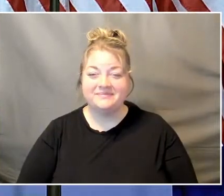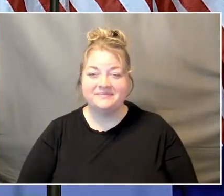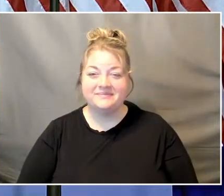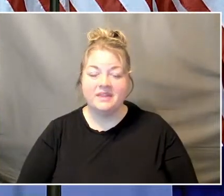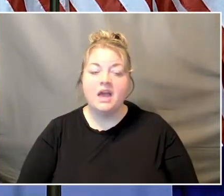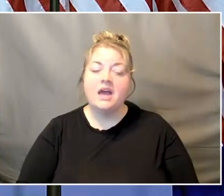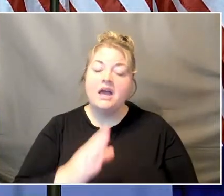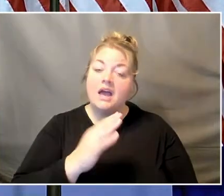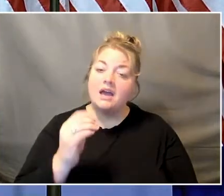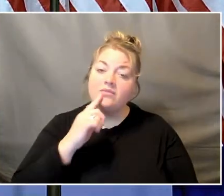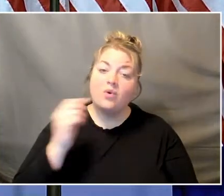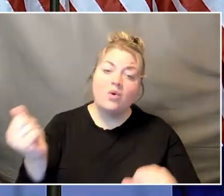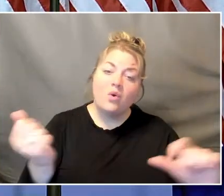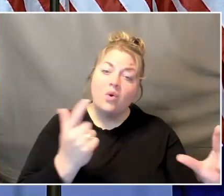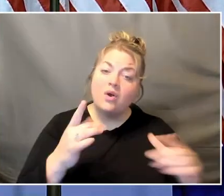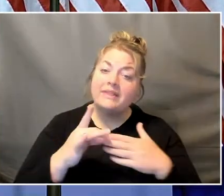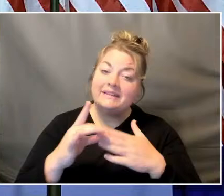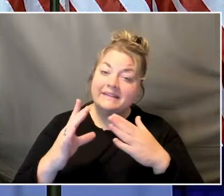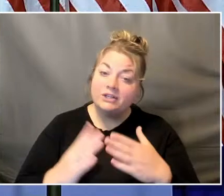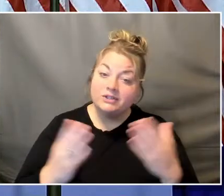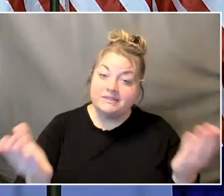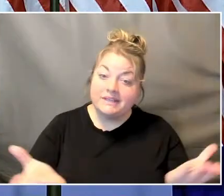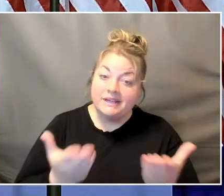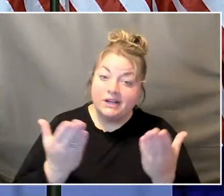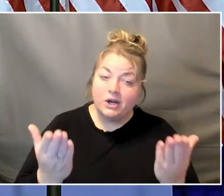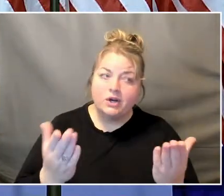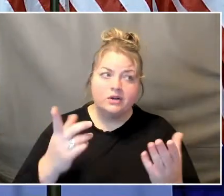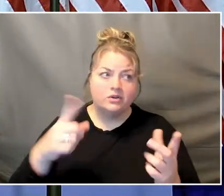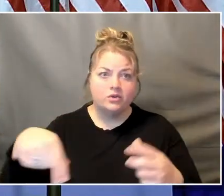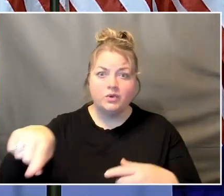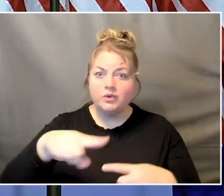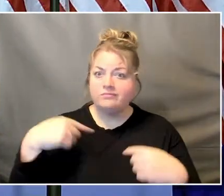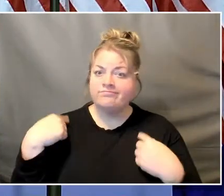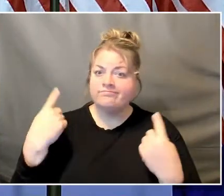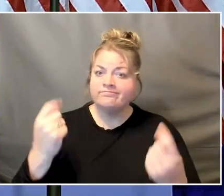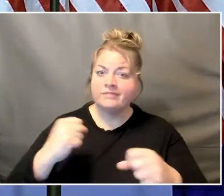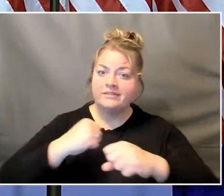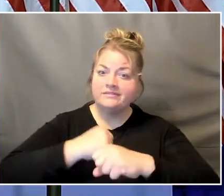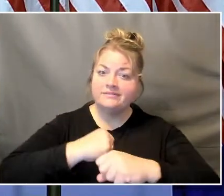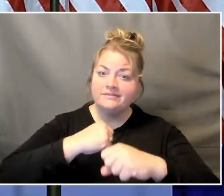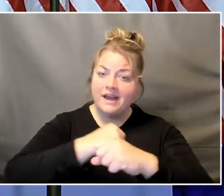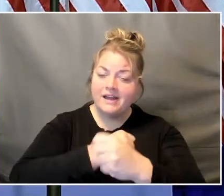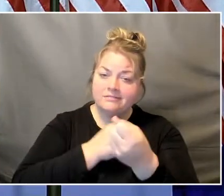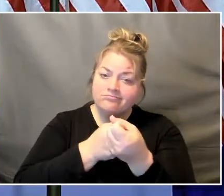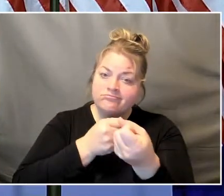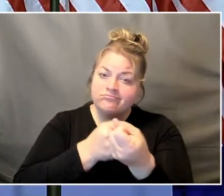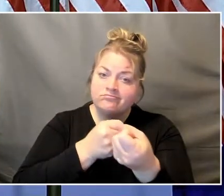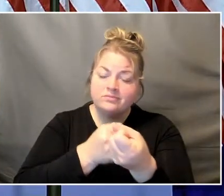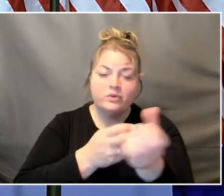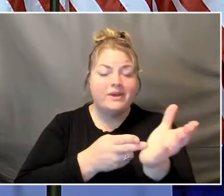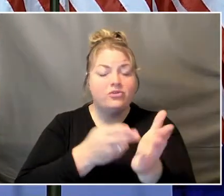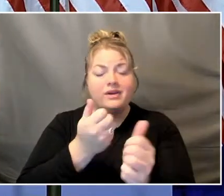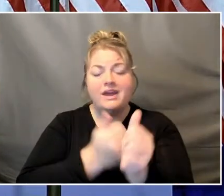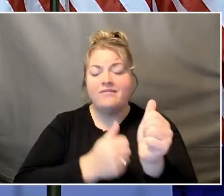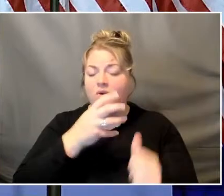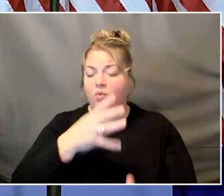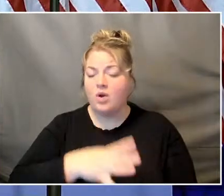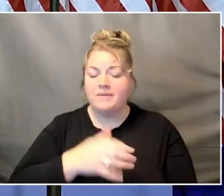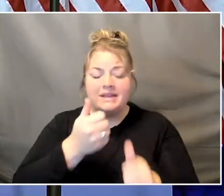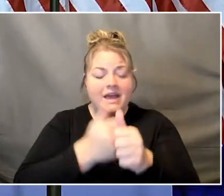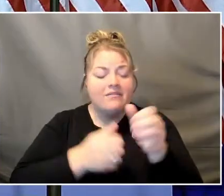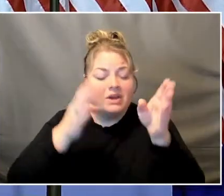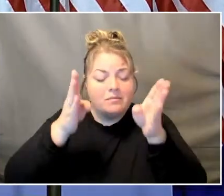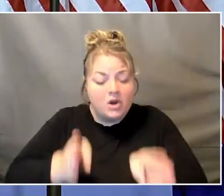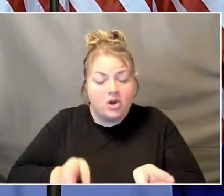And to all the leaders who are here and have been fighting, are fighting, to make sure every woman in our nation, every person in our nation